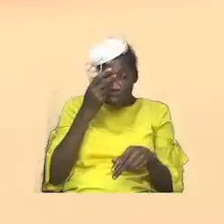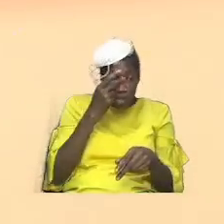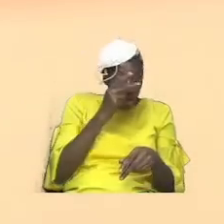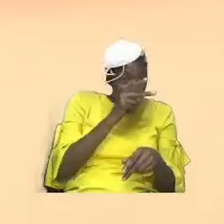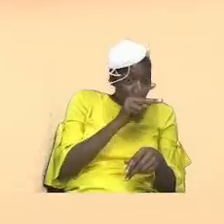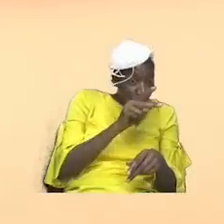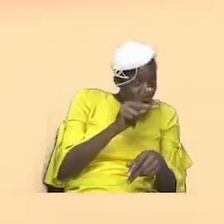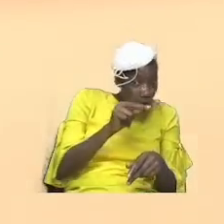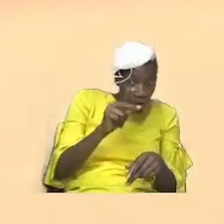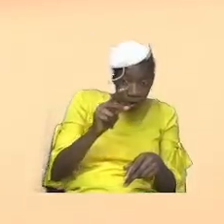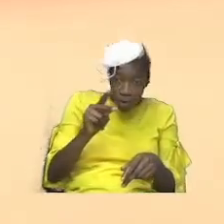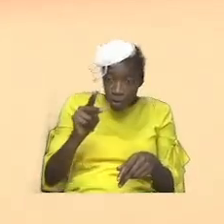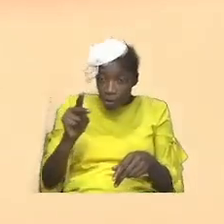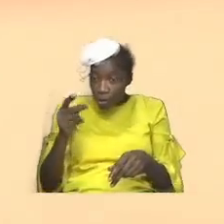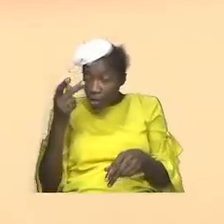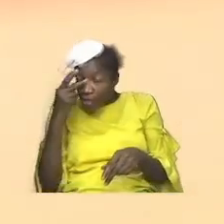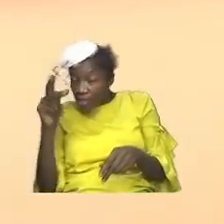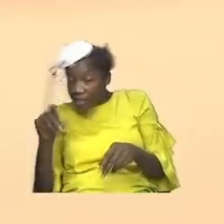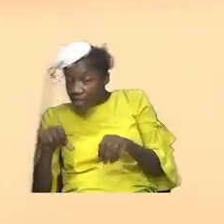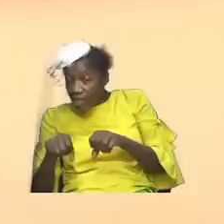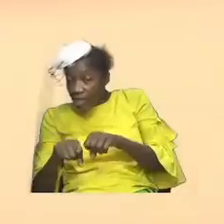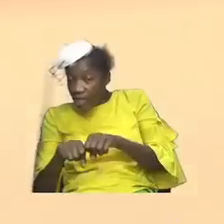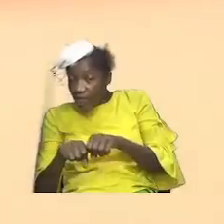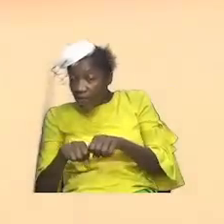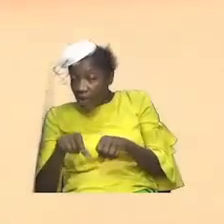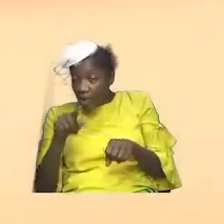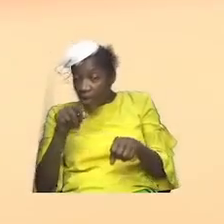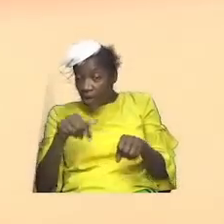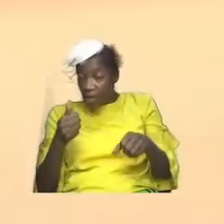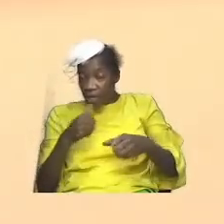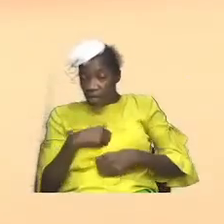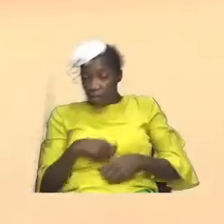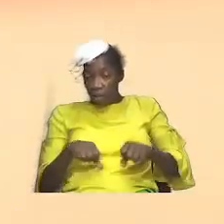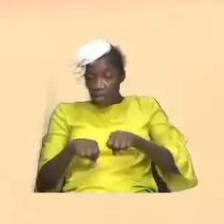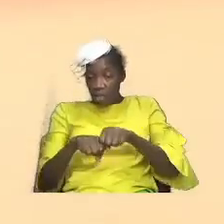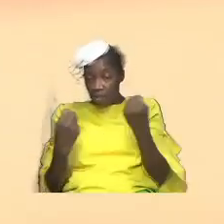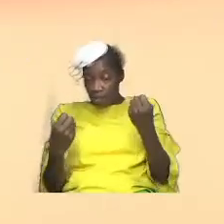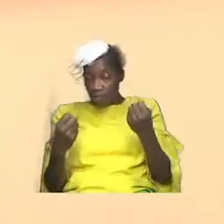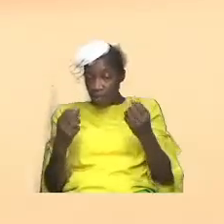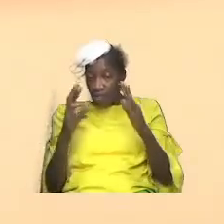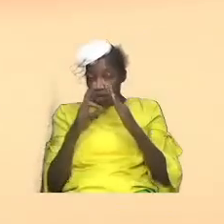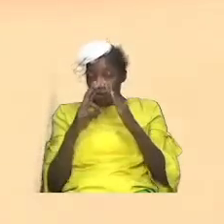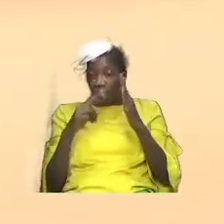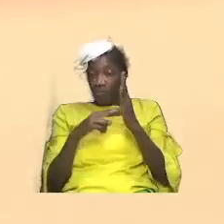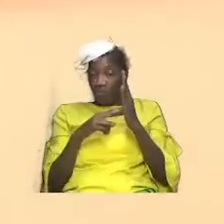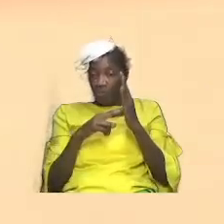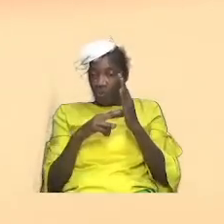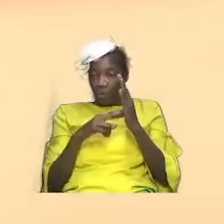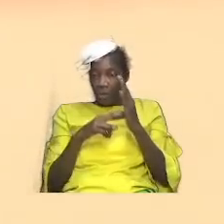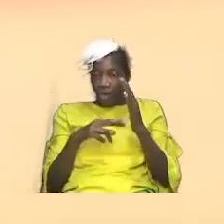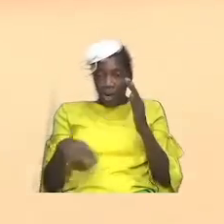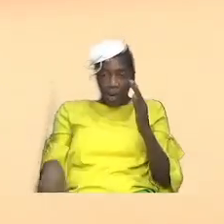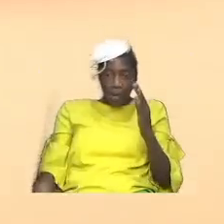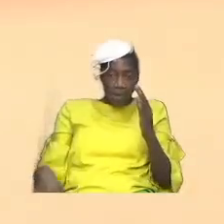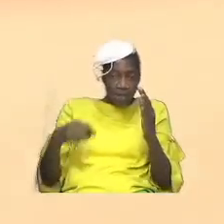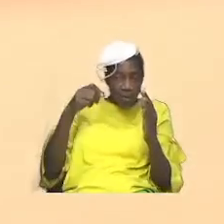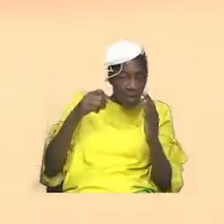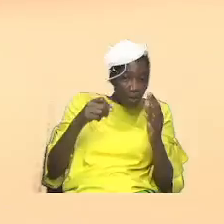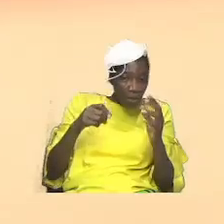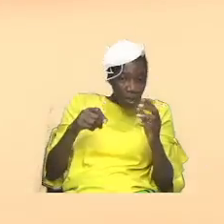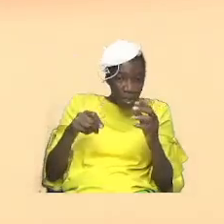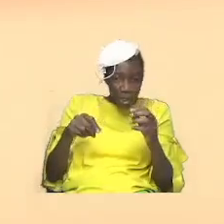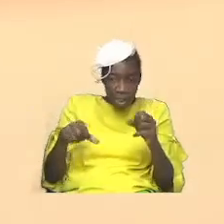if anybody break the rule. Just like in the games, if when they shoot the gun, before the gun go off, some people start.